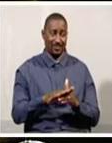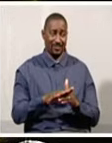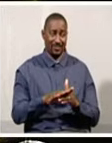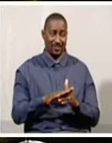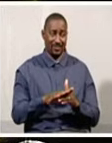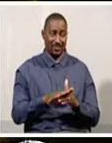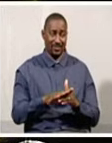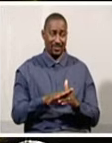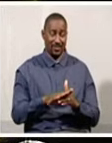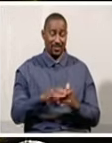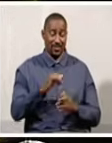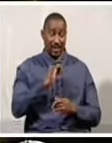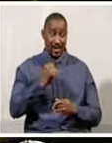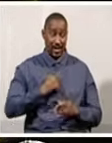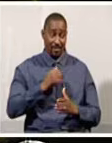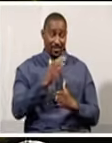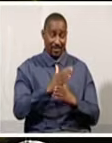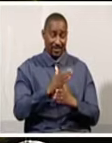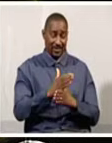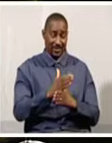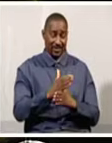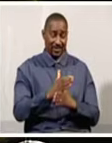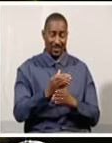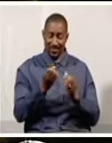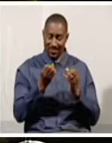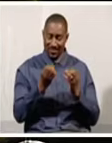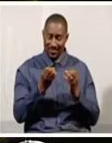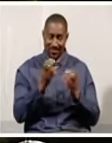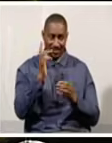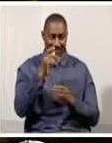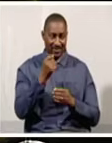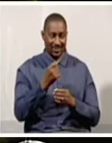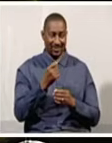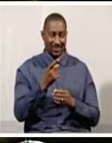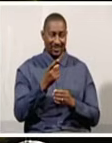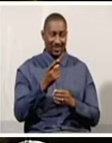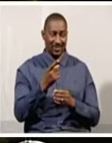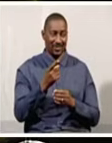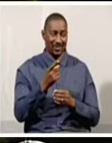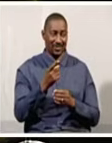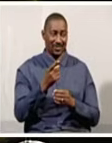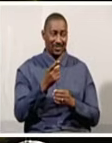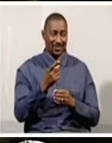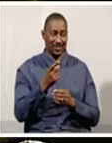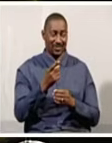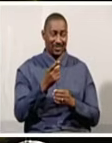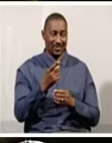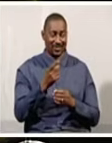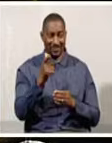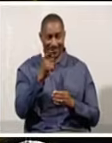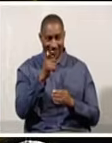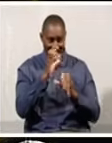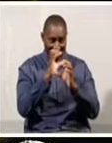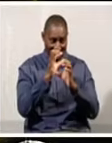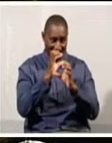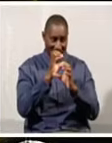our profession generally is that many people say it's a calling. You know, you don't get into media, you don't get into journalism, you don't get into broadcasting unless, you know, many